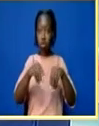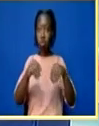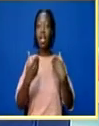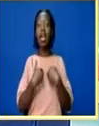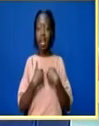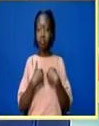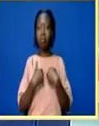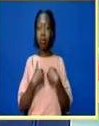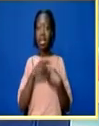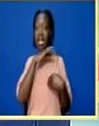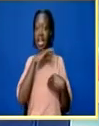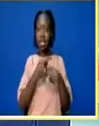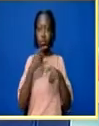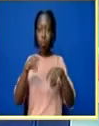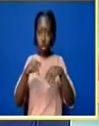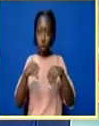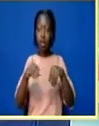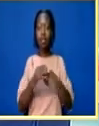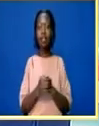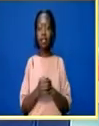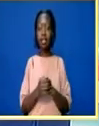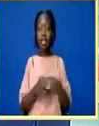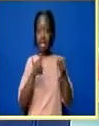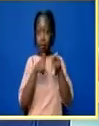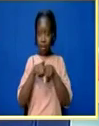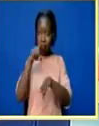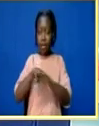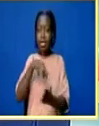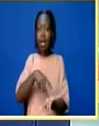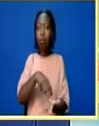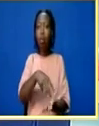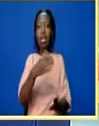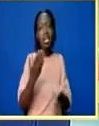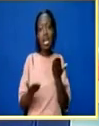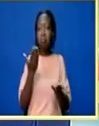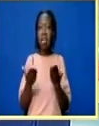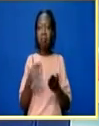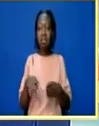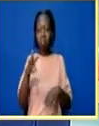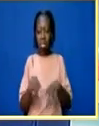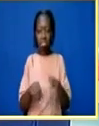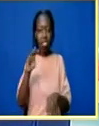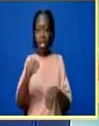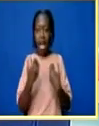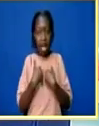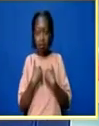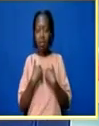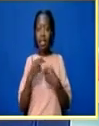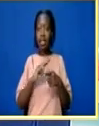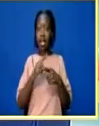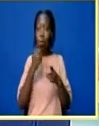soil. Yes. Two, as you are walking, uh-huh. maybe it is muddy, uh-huh. mm-hmm. what happens? The mud sticks on